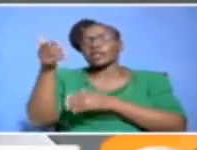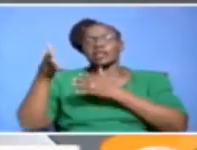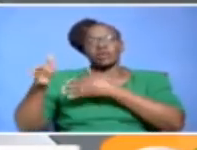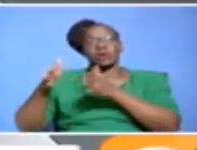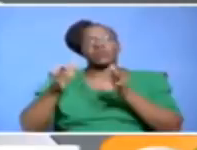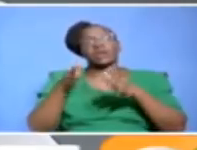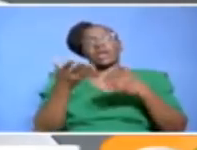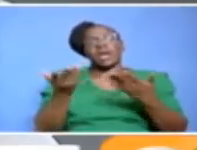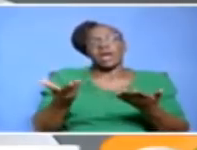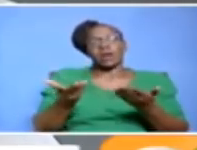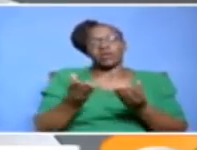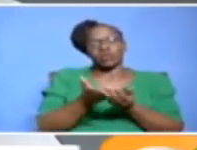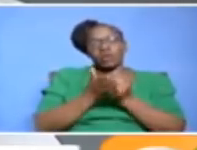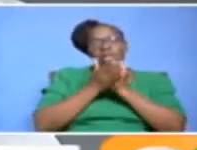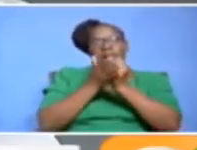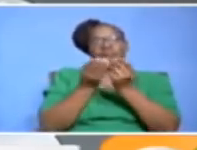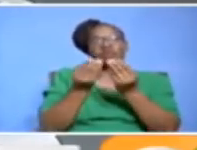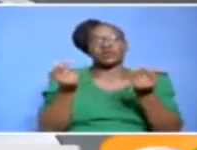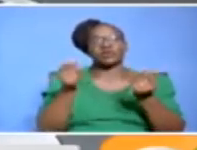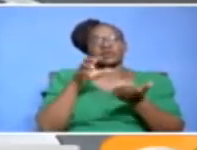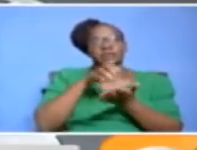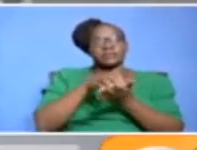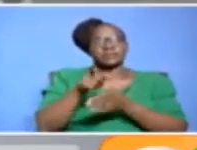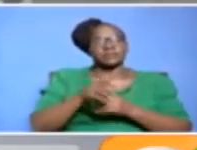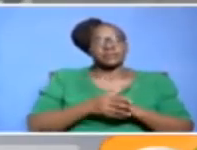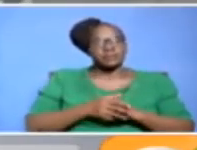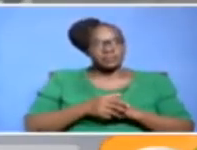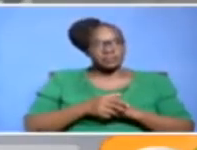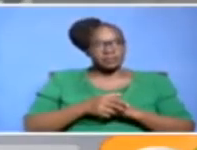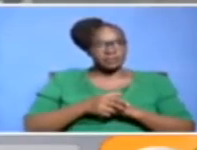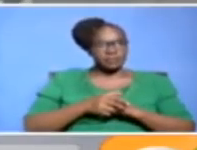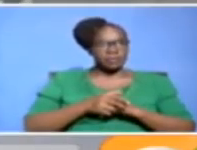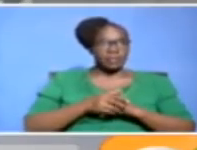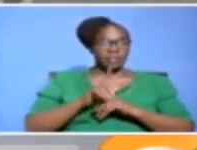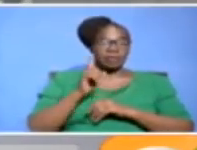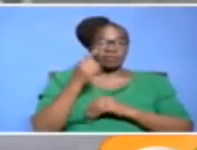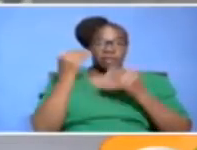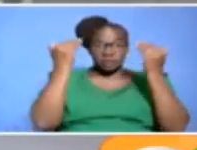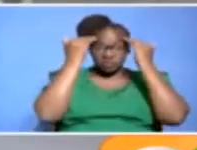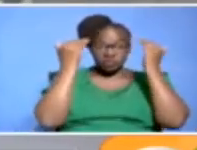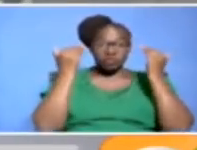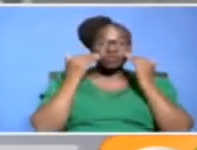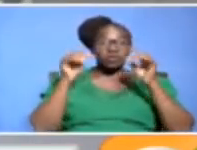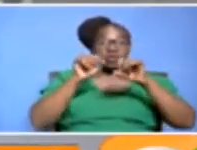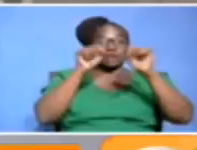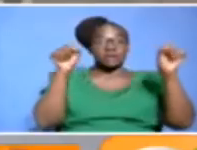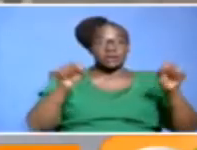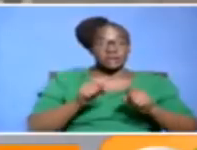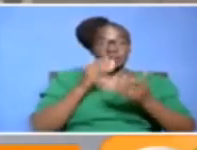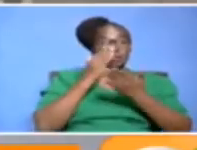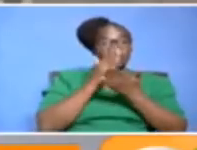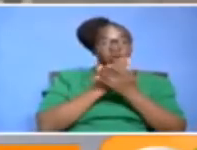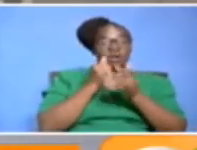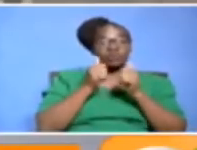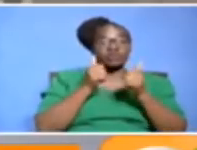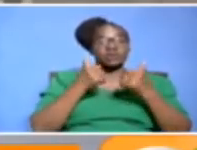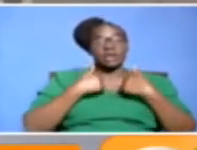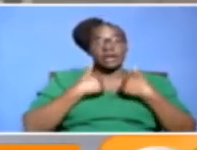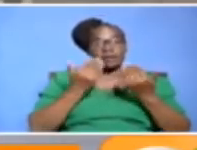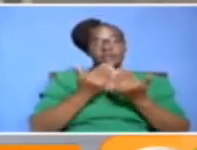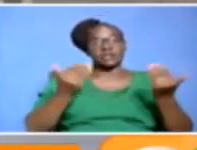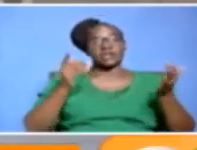to rehabilitate the child? So first, what is the system? What programs this child